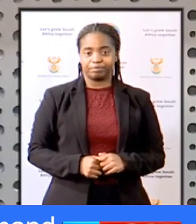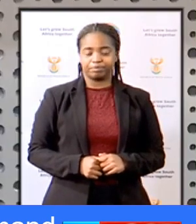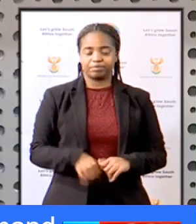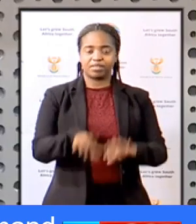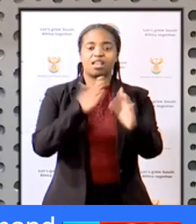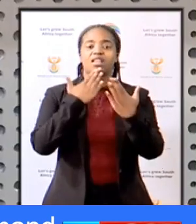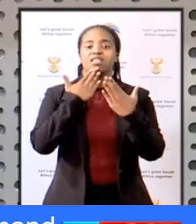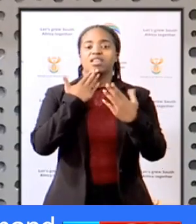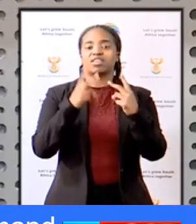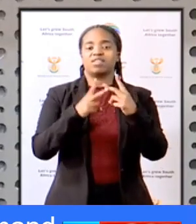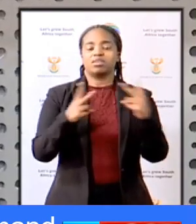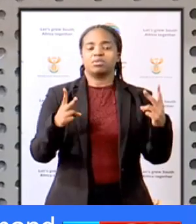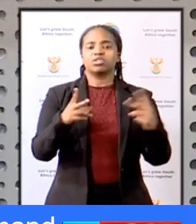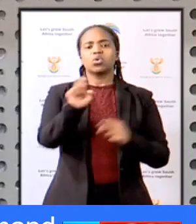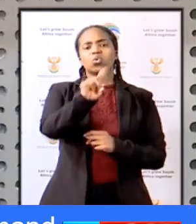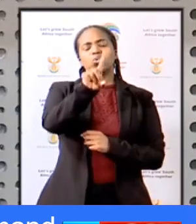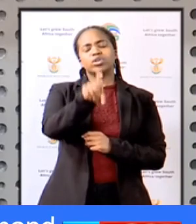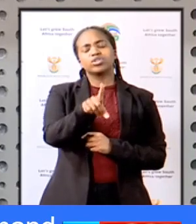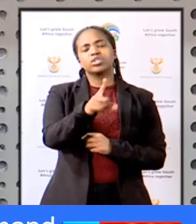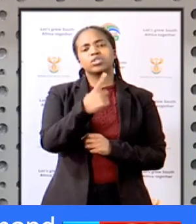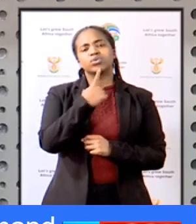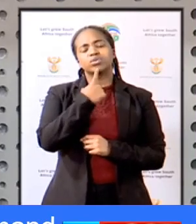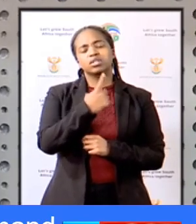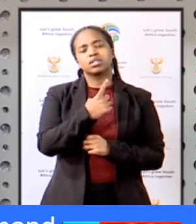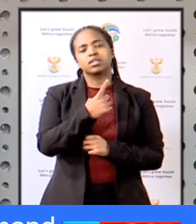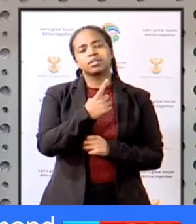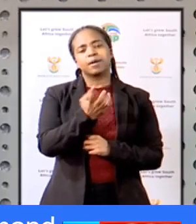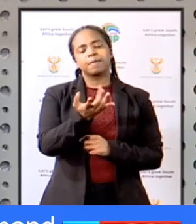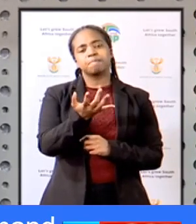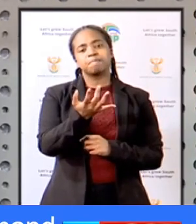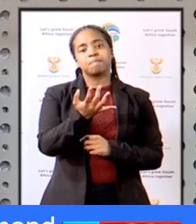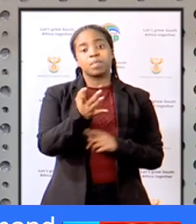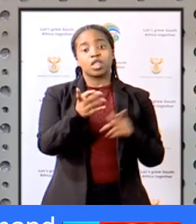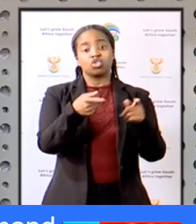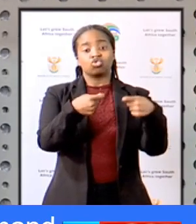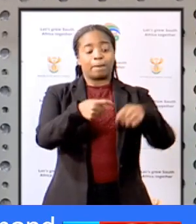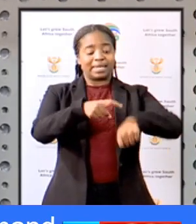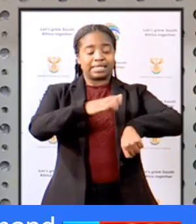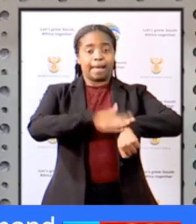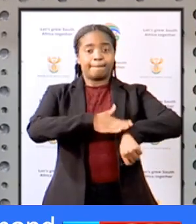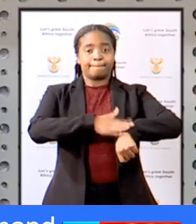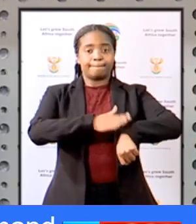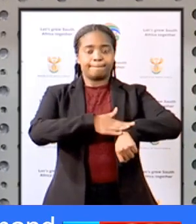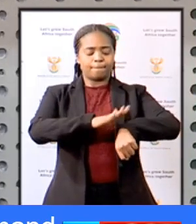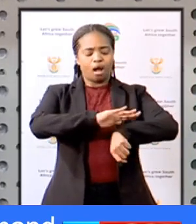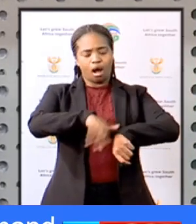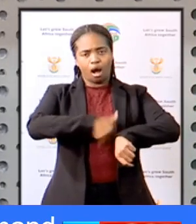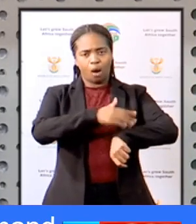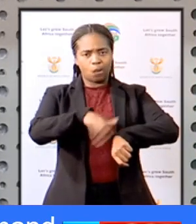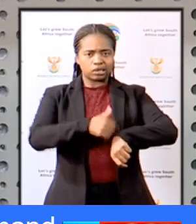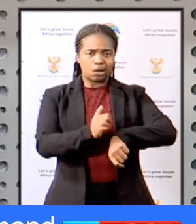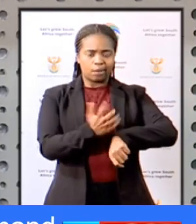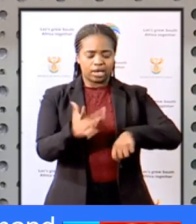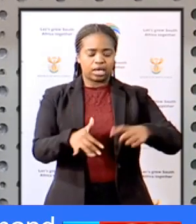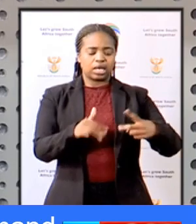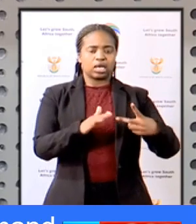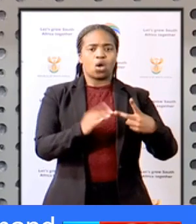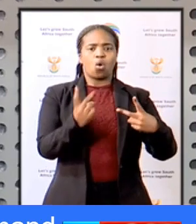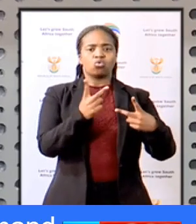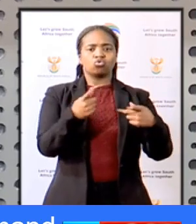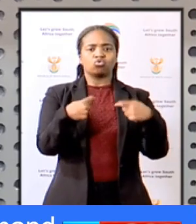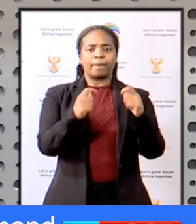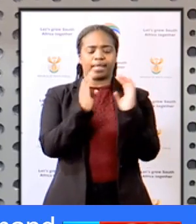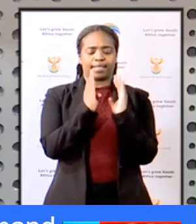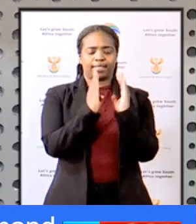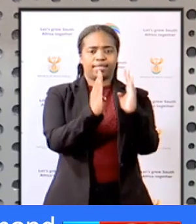Thank you very much. The question that was posed about shopping hours and the impact on density of